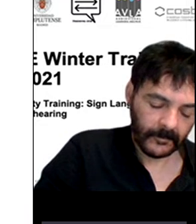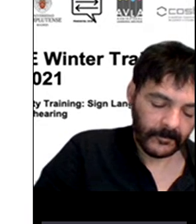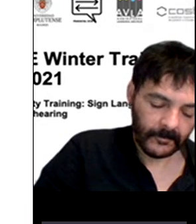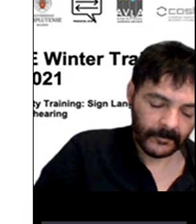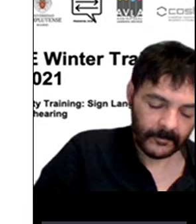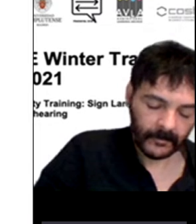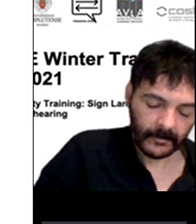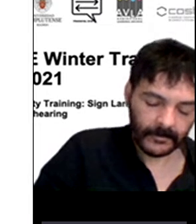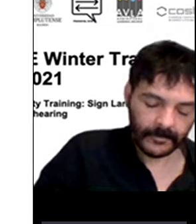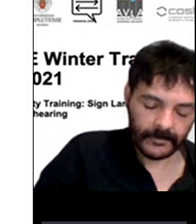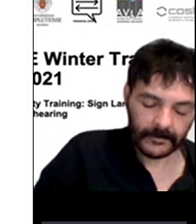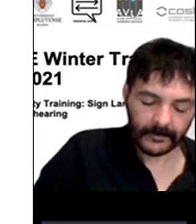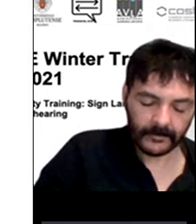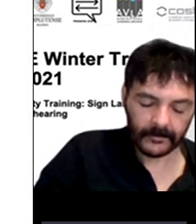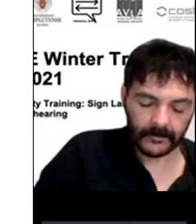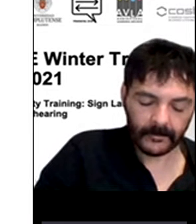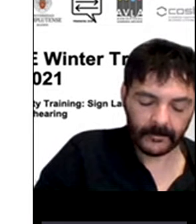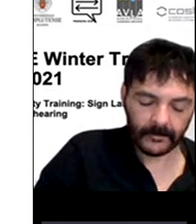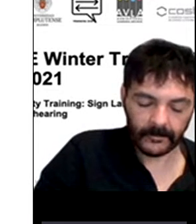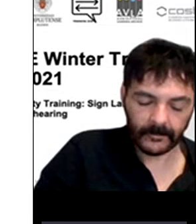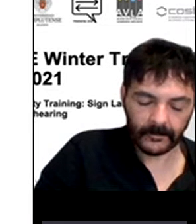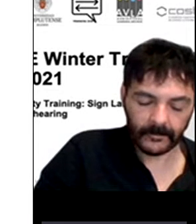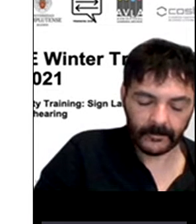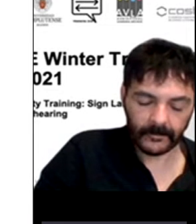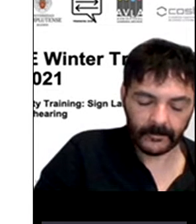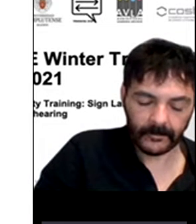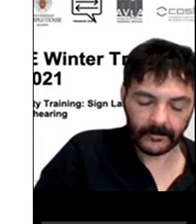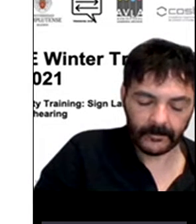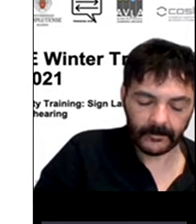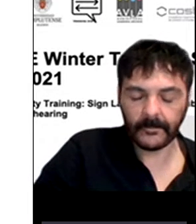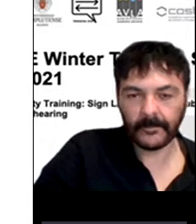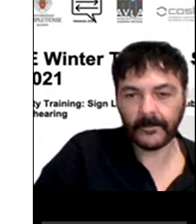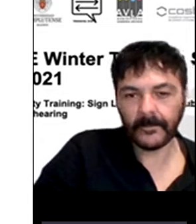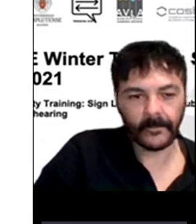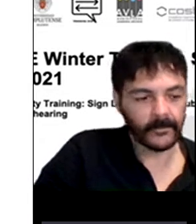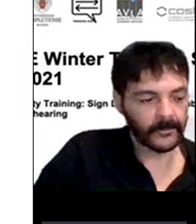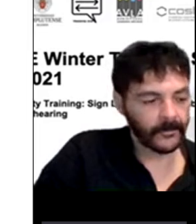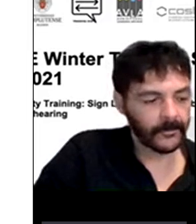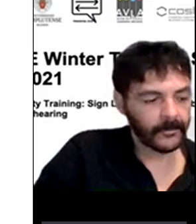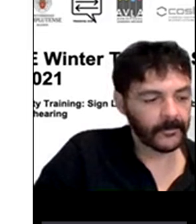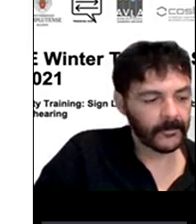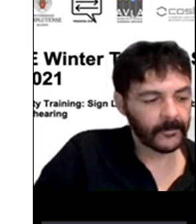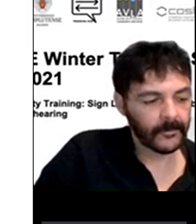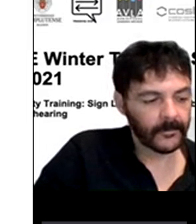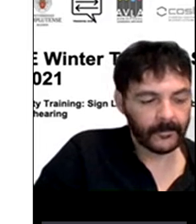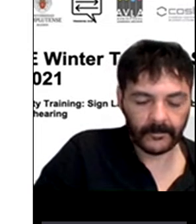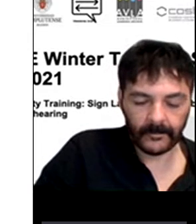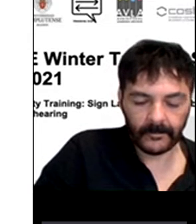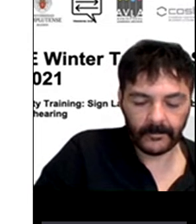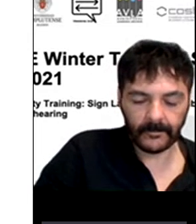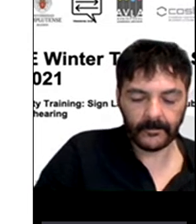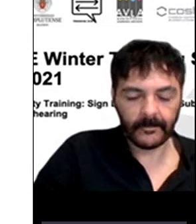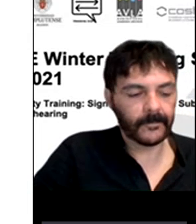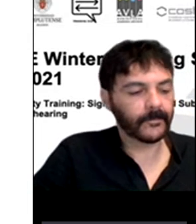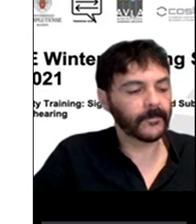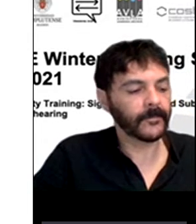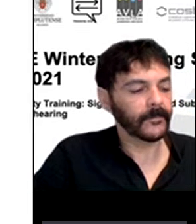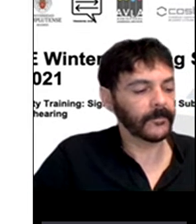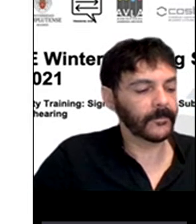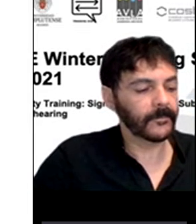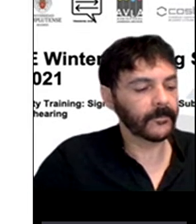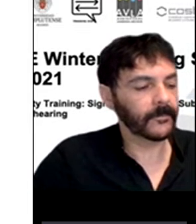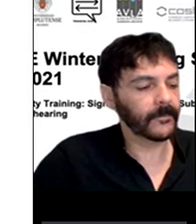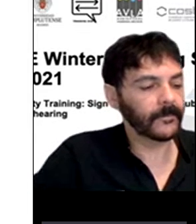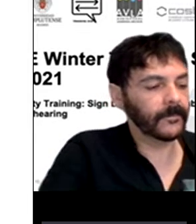gestures. This is increasingly getting better and better and better. We don't have 4K yet, but we are getting